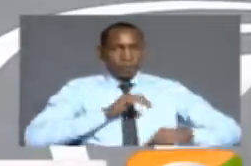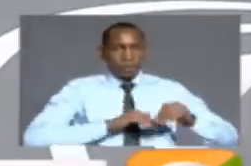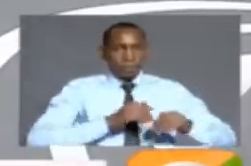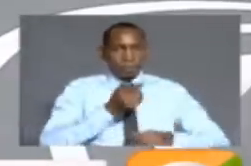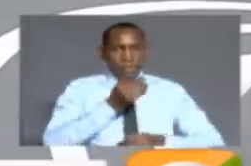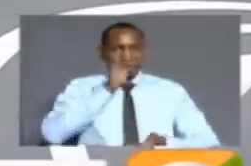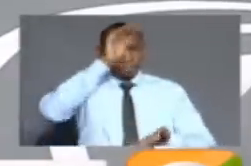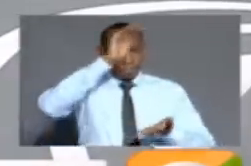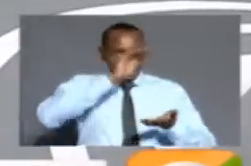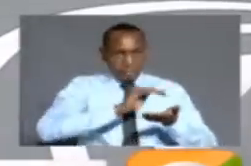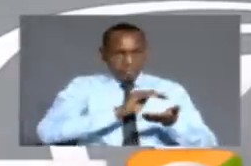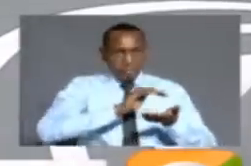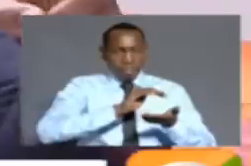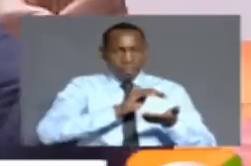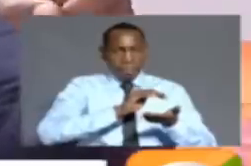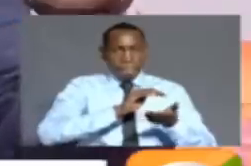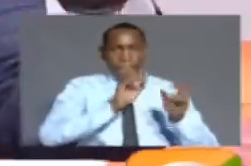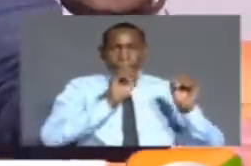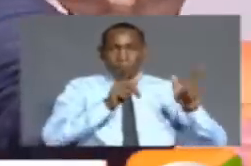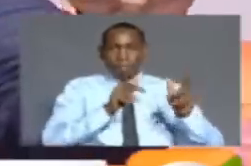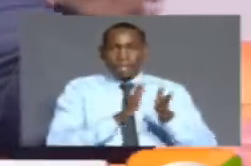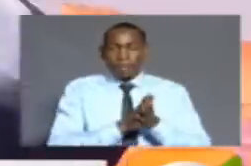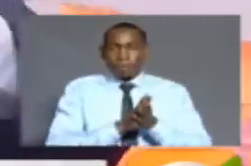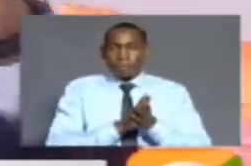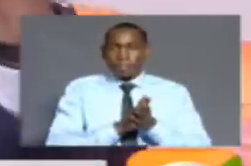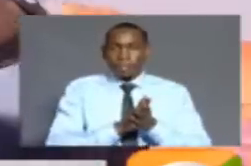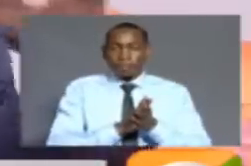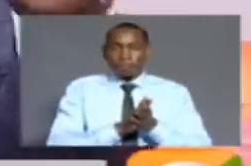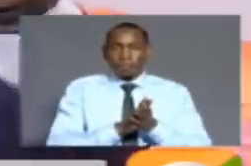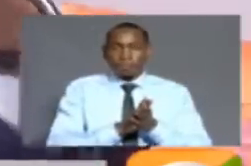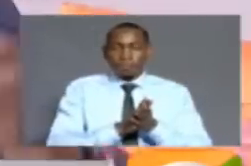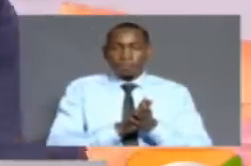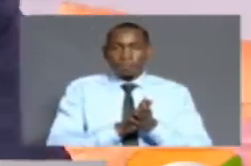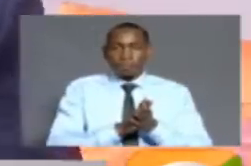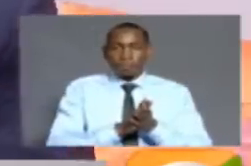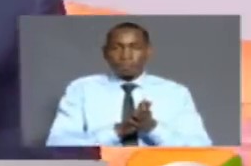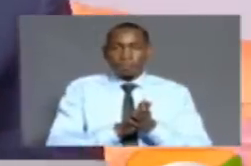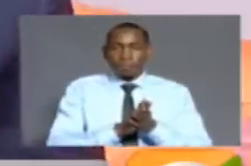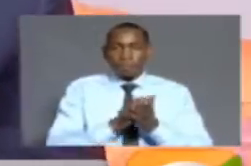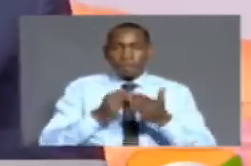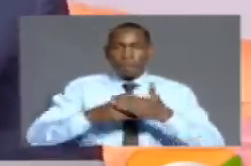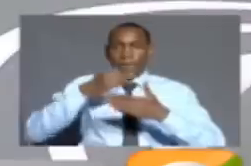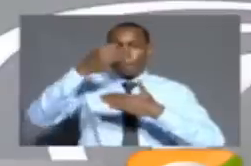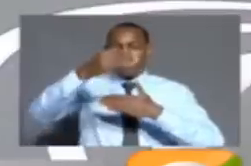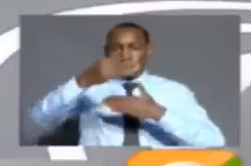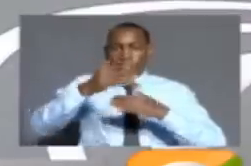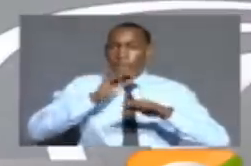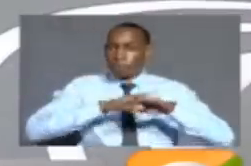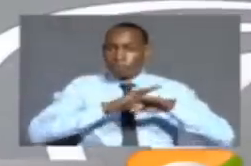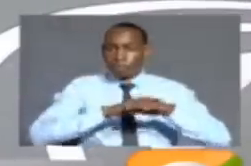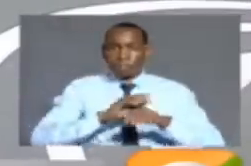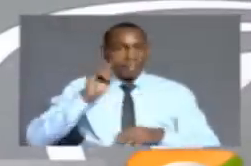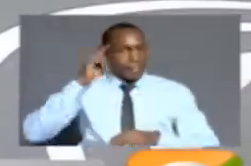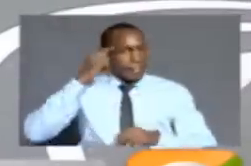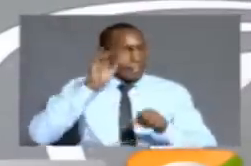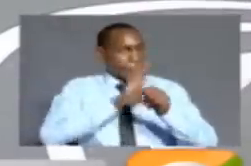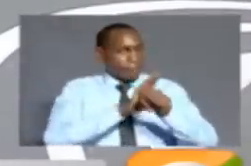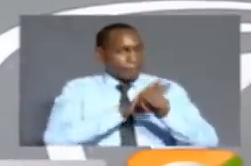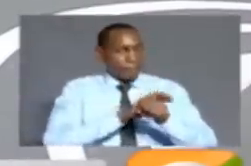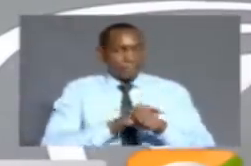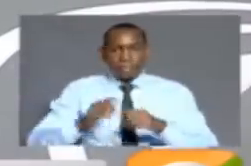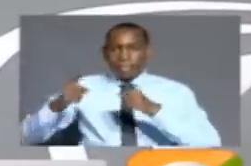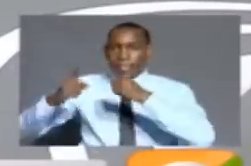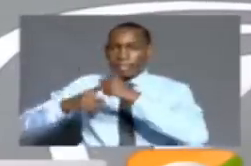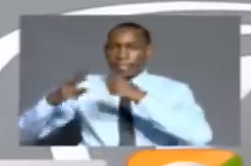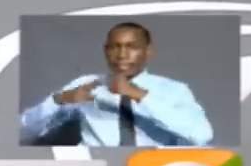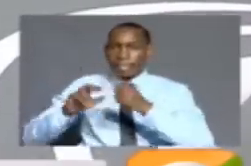corruption, okay, and a legacy for, you know, you know. Are you guys too many? Do you think you're too many? Oh, no.